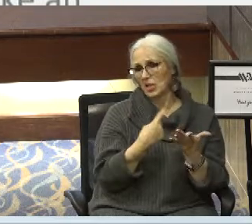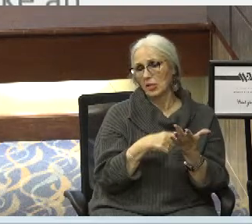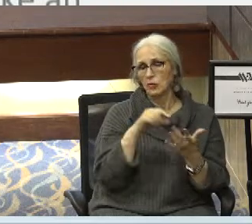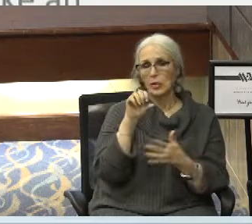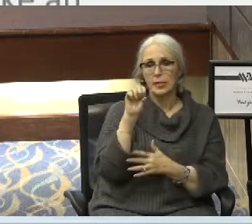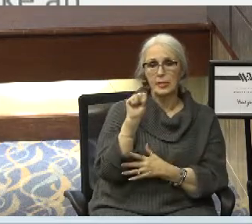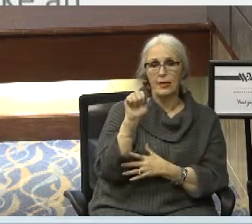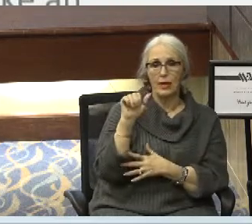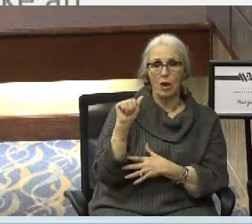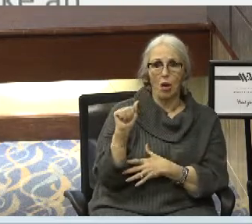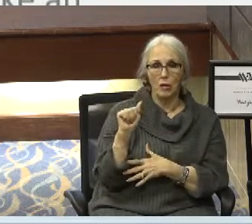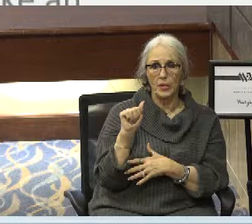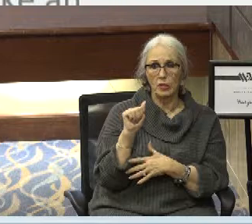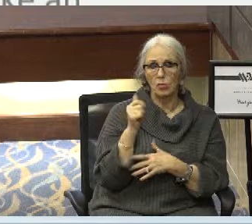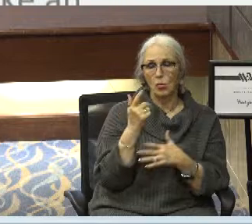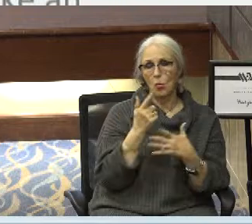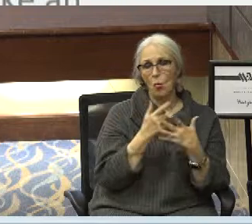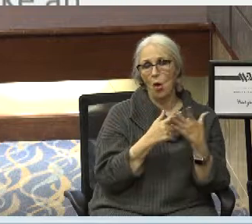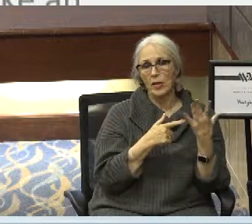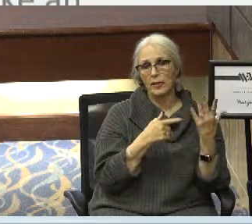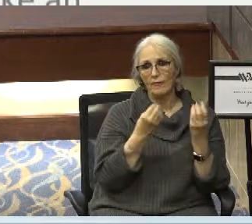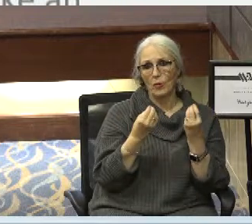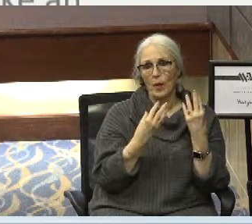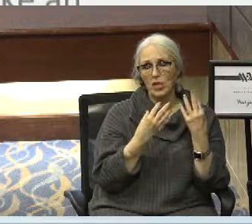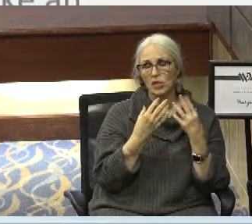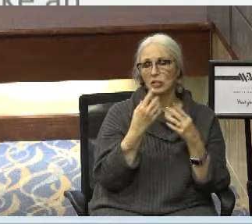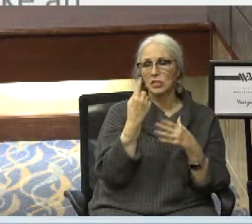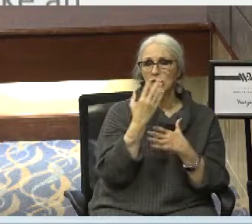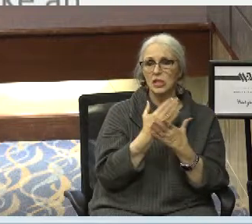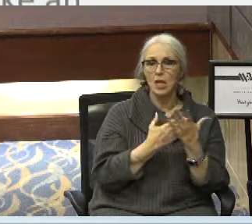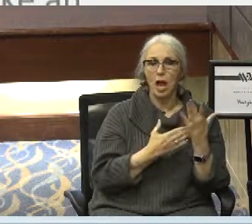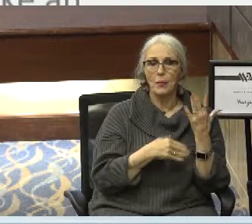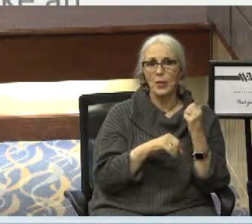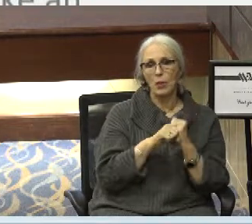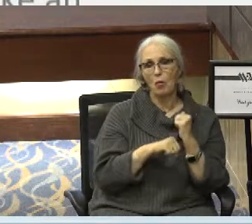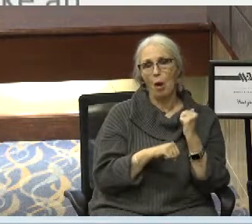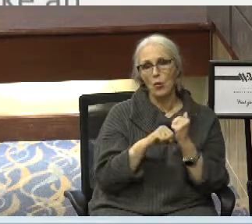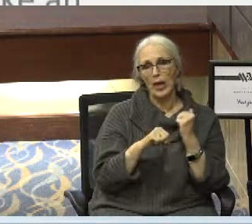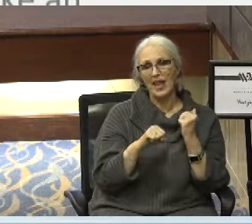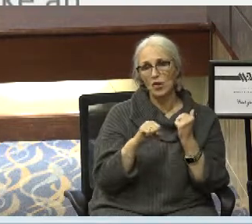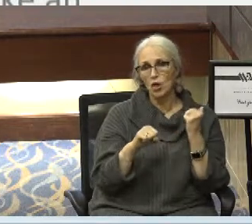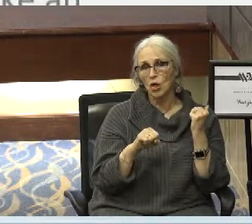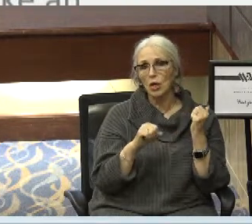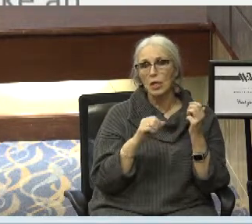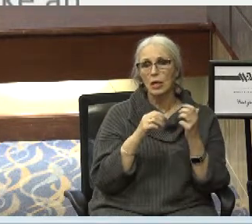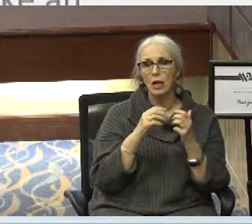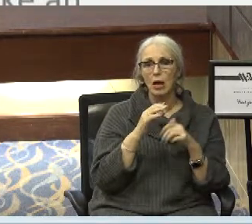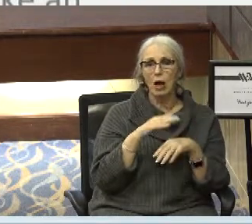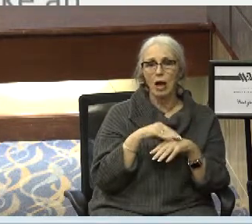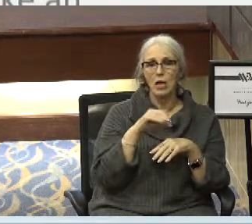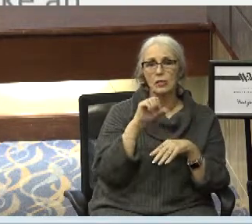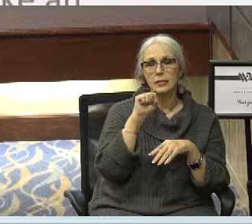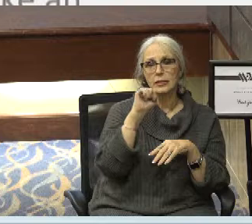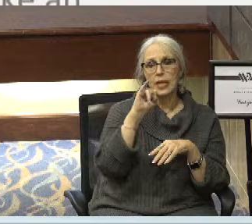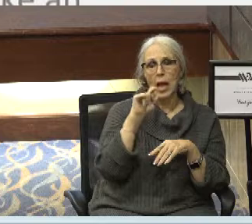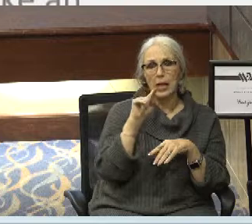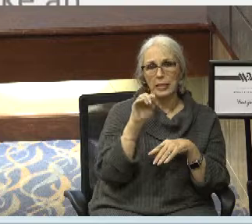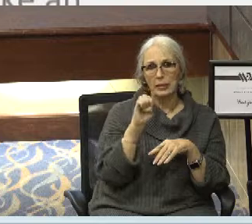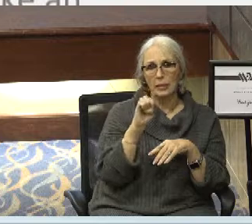also listening to input from some of the property owners, around the site and with the